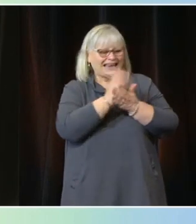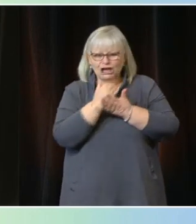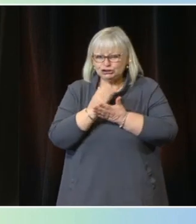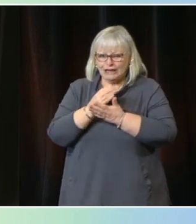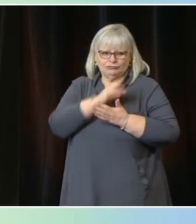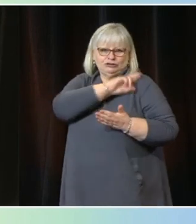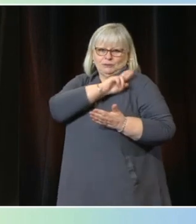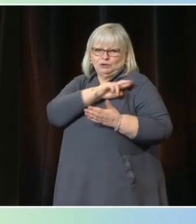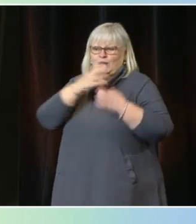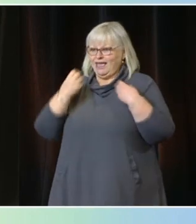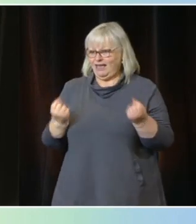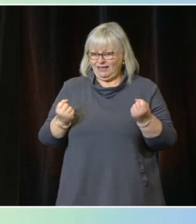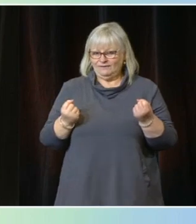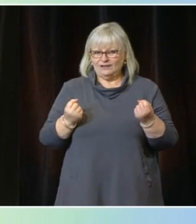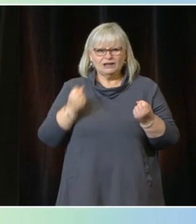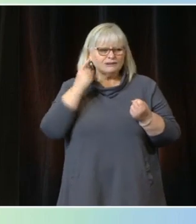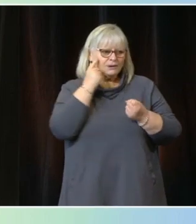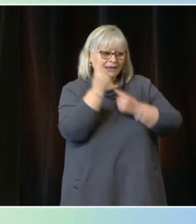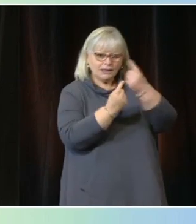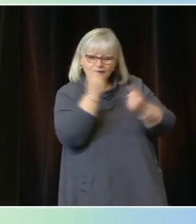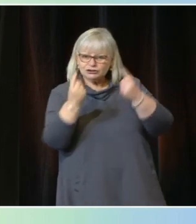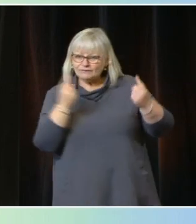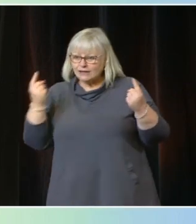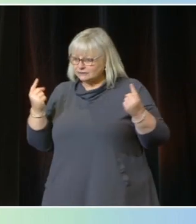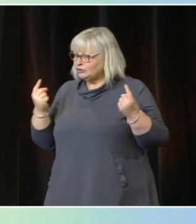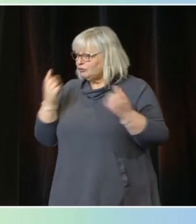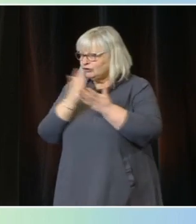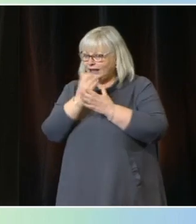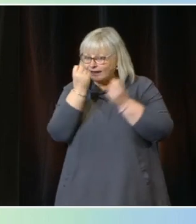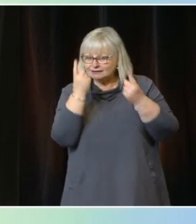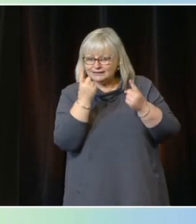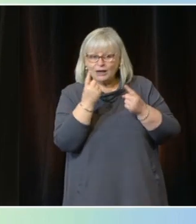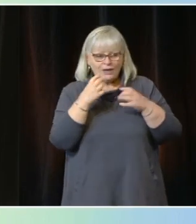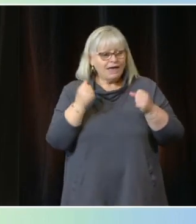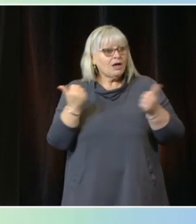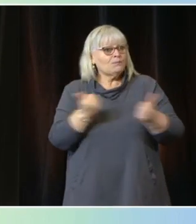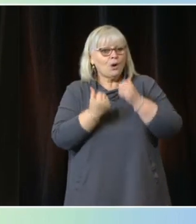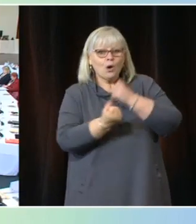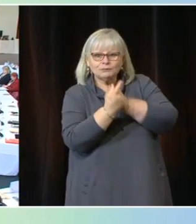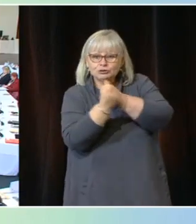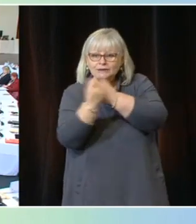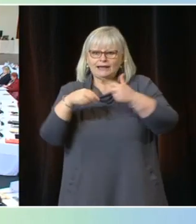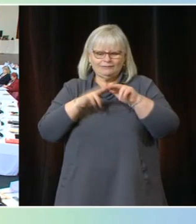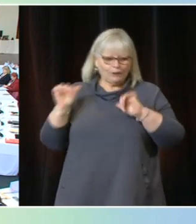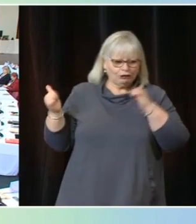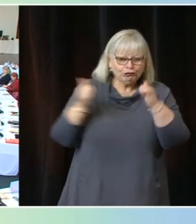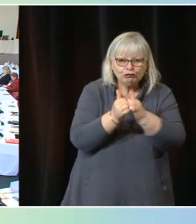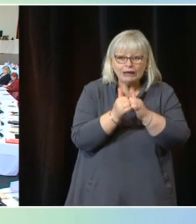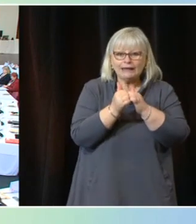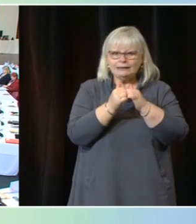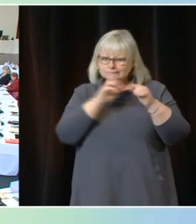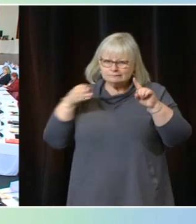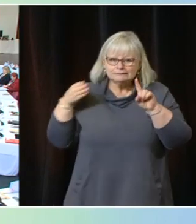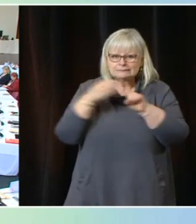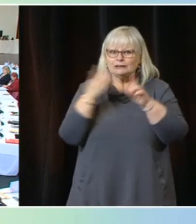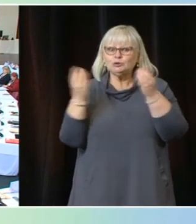at this Summit and I think each of us is alive to the opportunities that consensus and common ground and common purpose